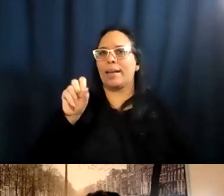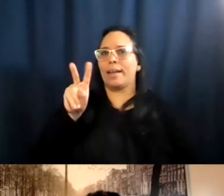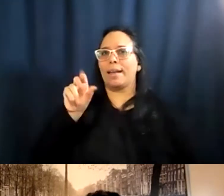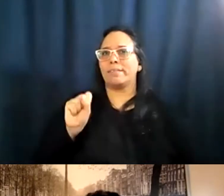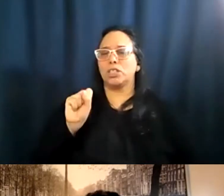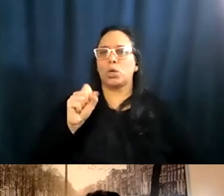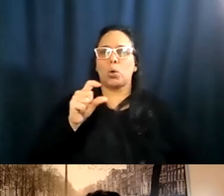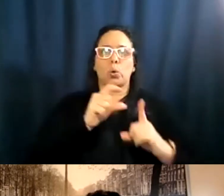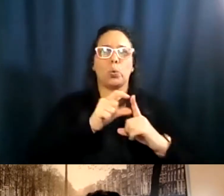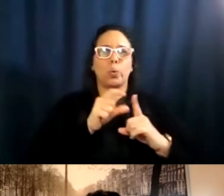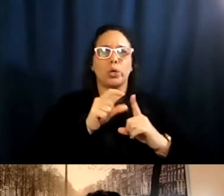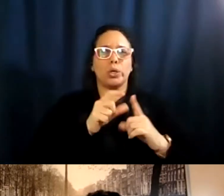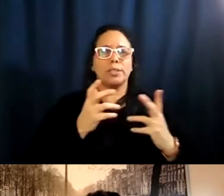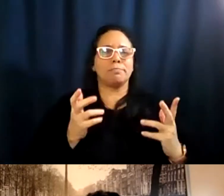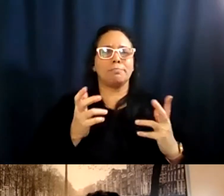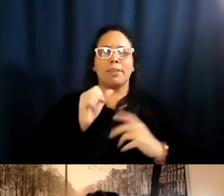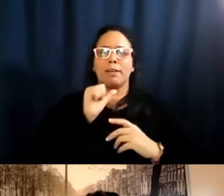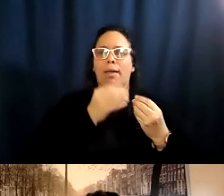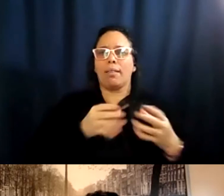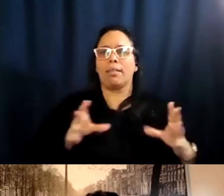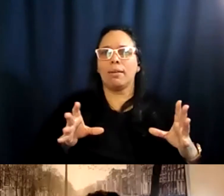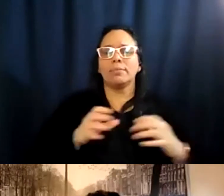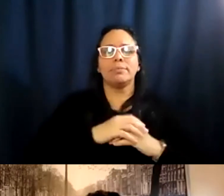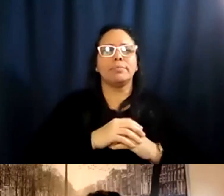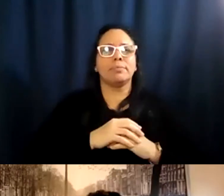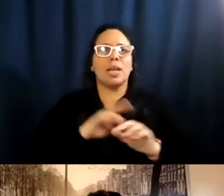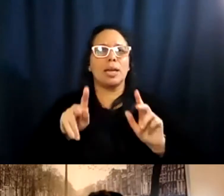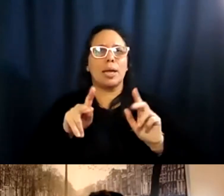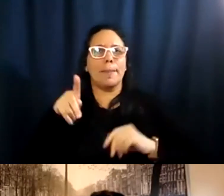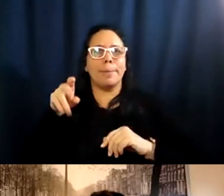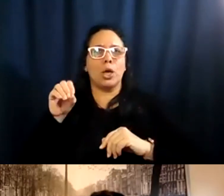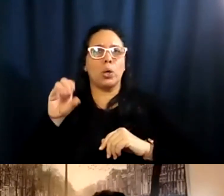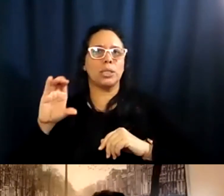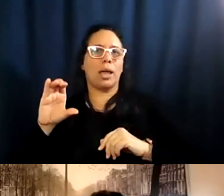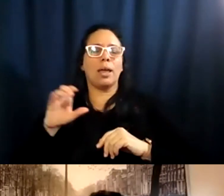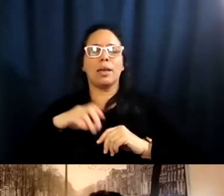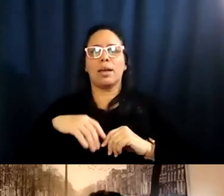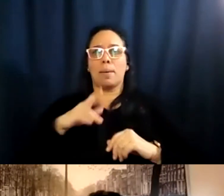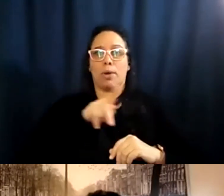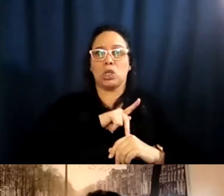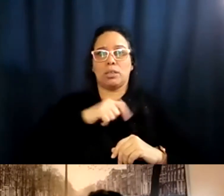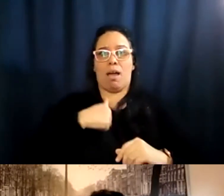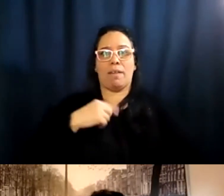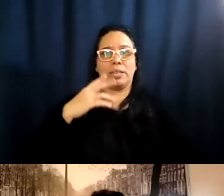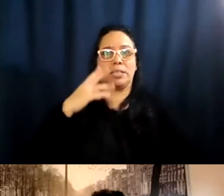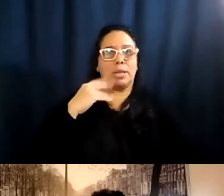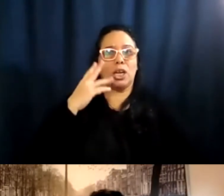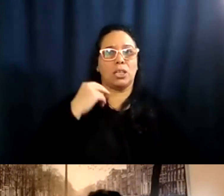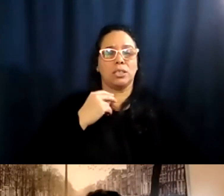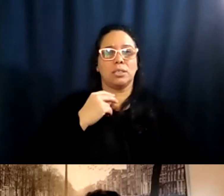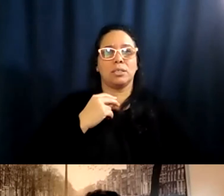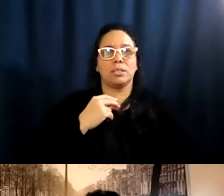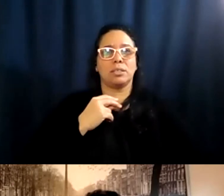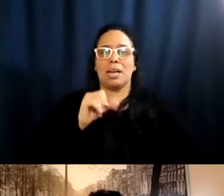I think that even when it comes to people of color, like, I've personally experienced not taking up the space